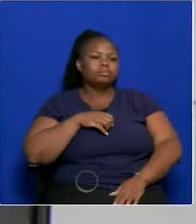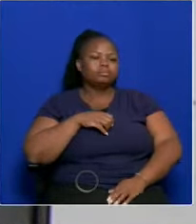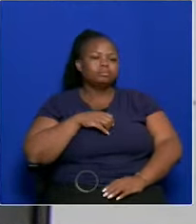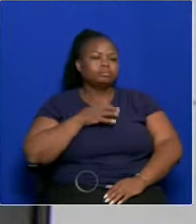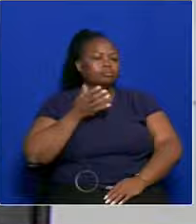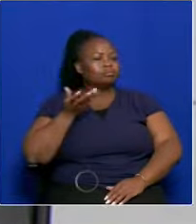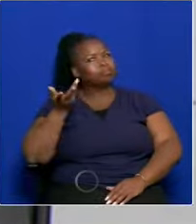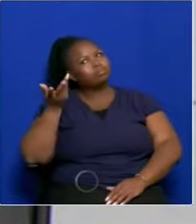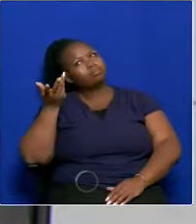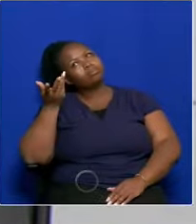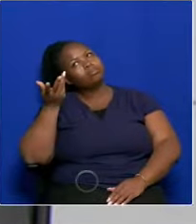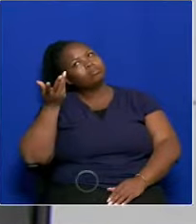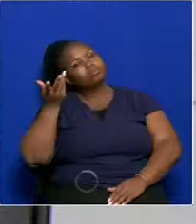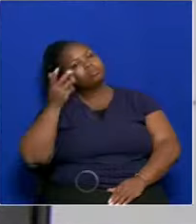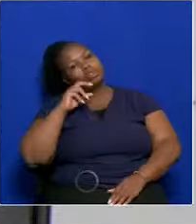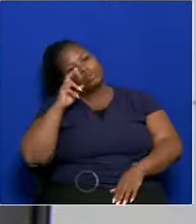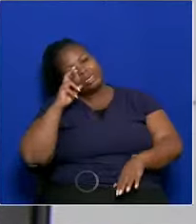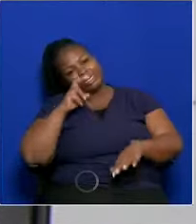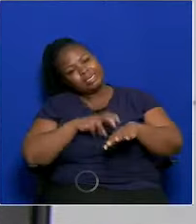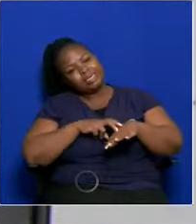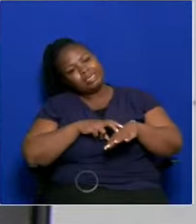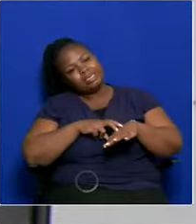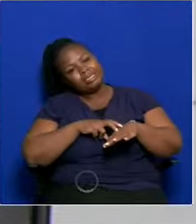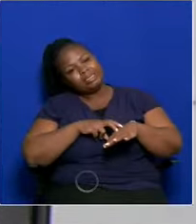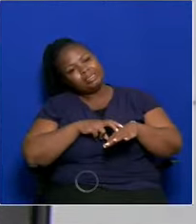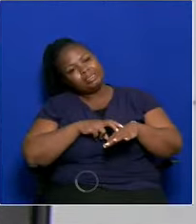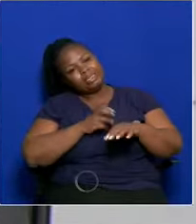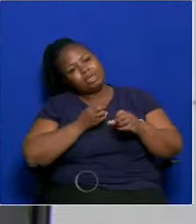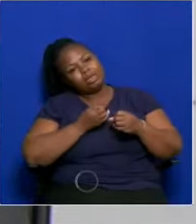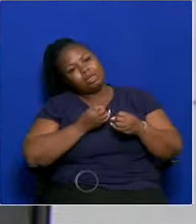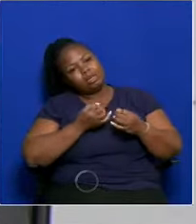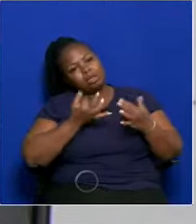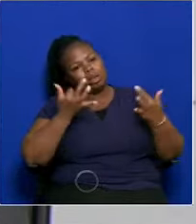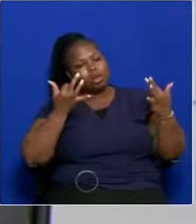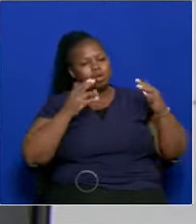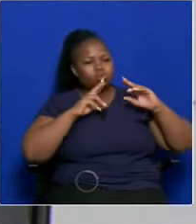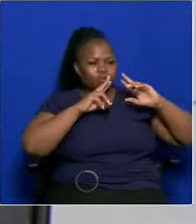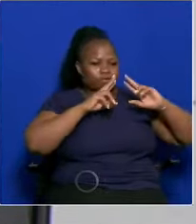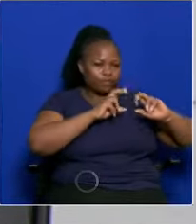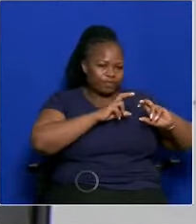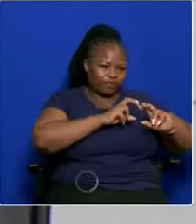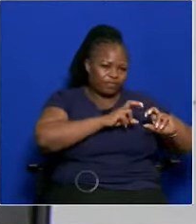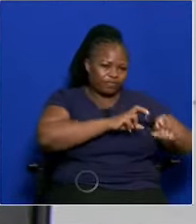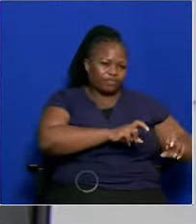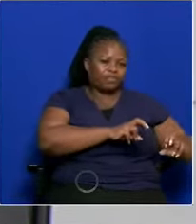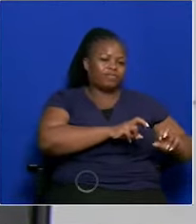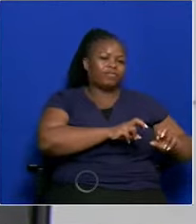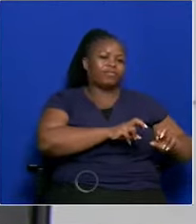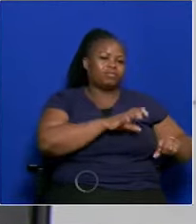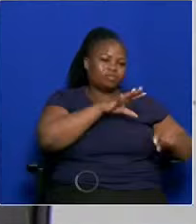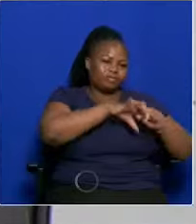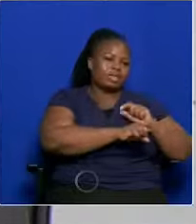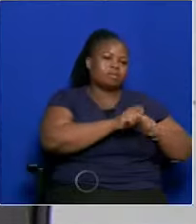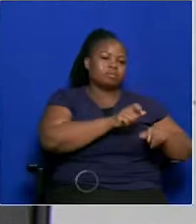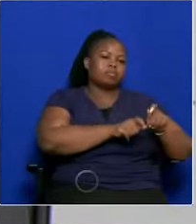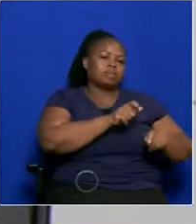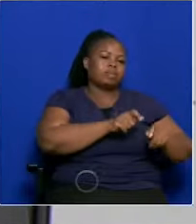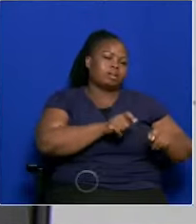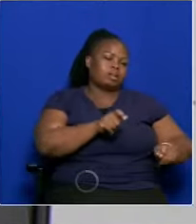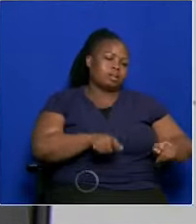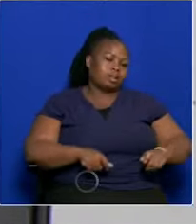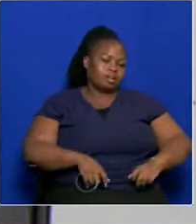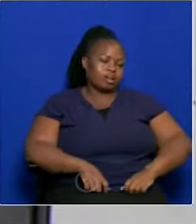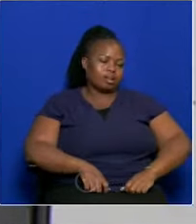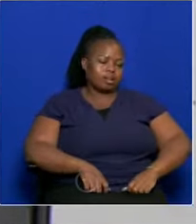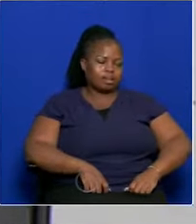a lot of penetration and infiltration of people and some